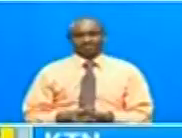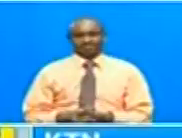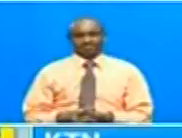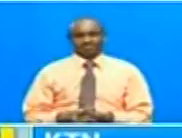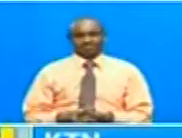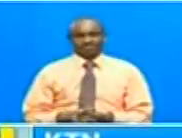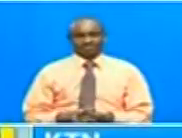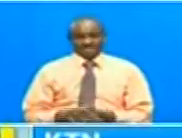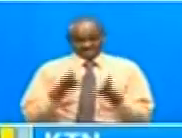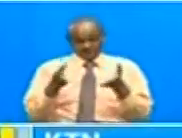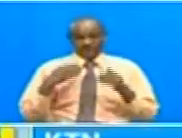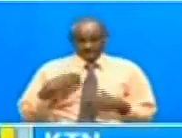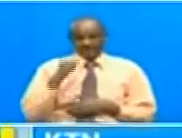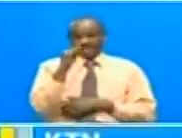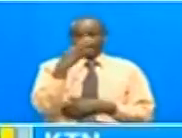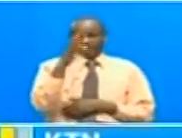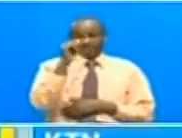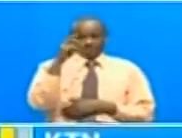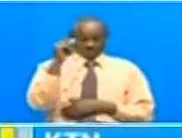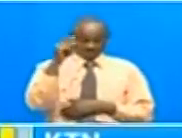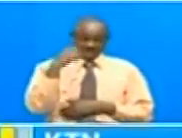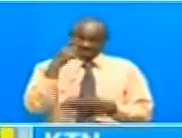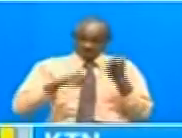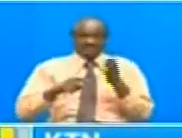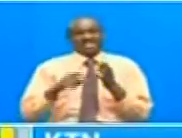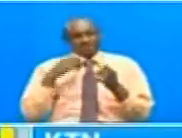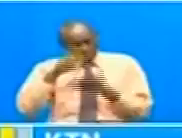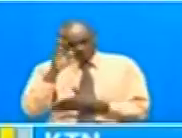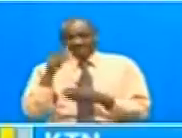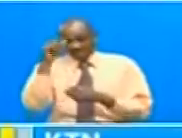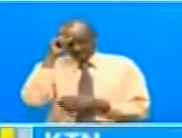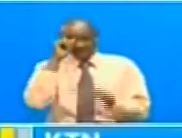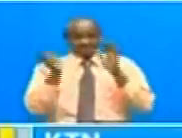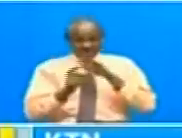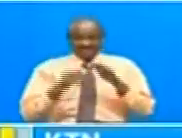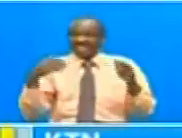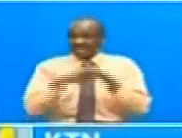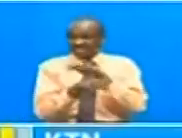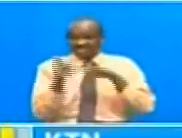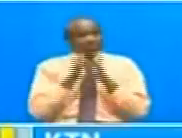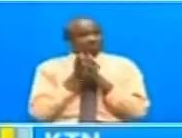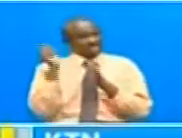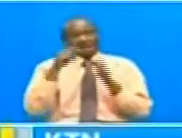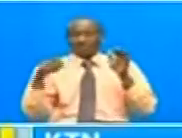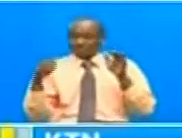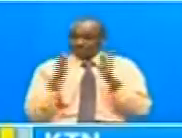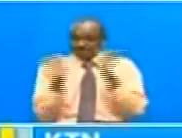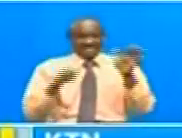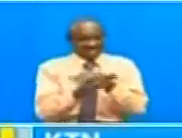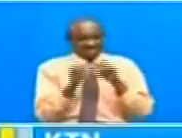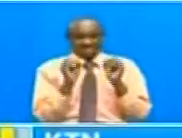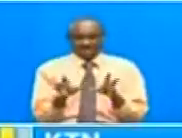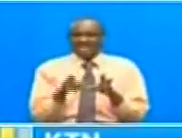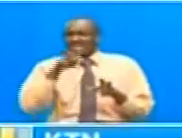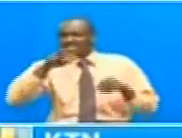A survey conducted by Infotrak indicates that most government ministries are still not accessible to the Kenyan public. The survey,